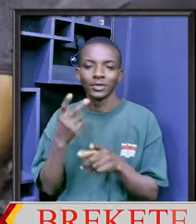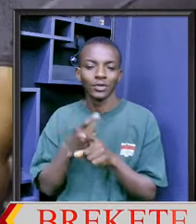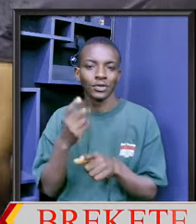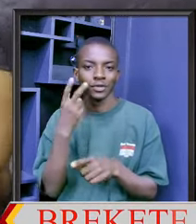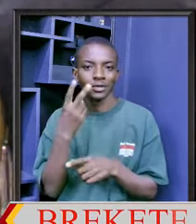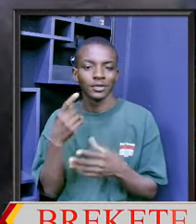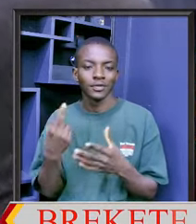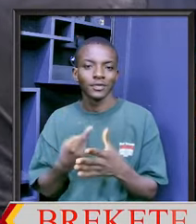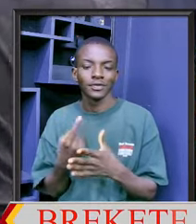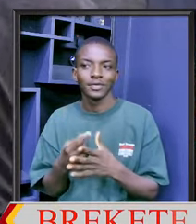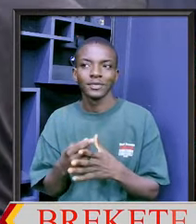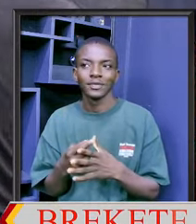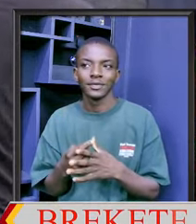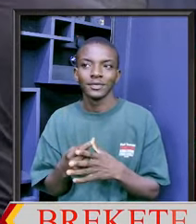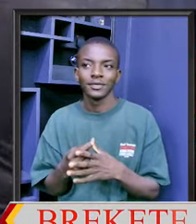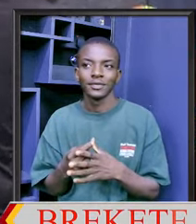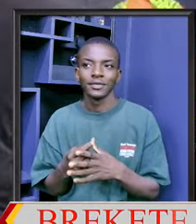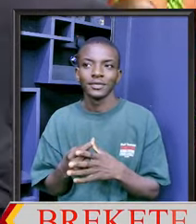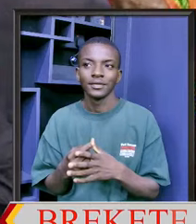them first.